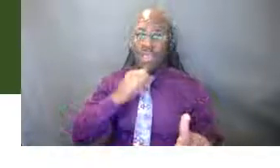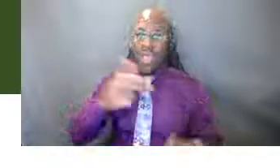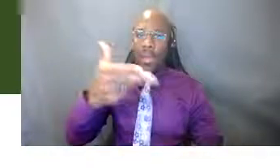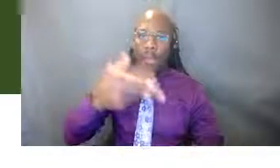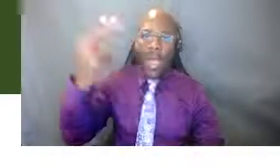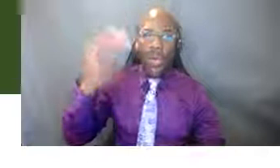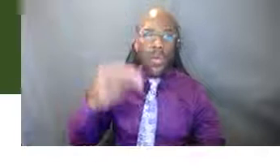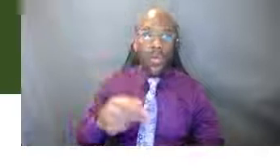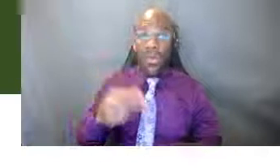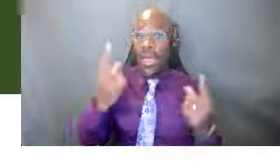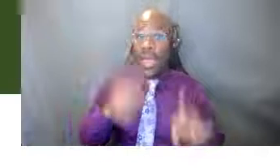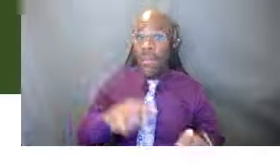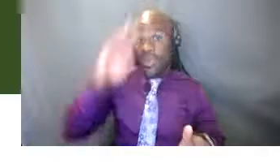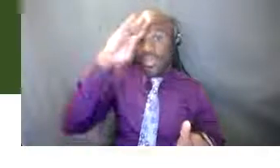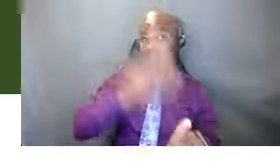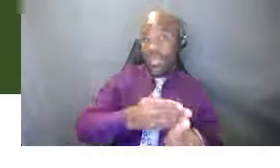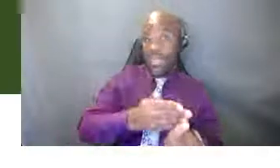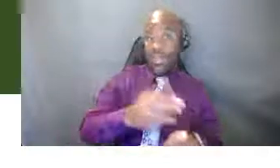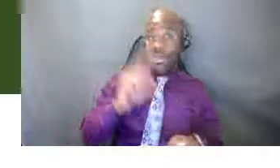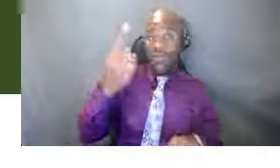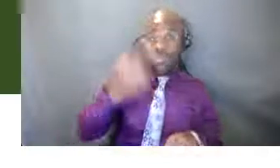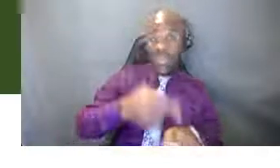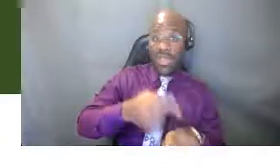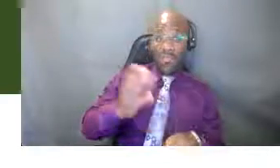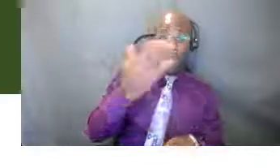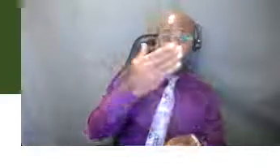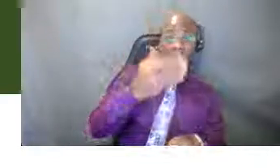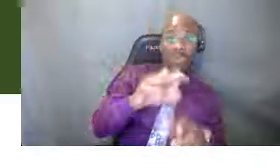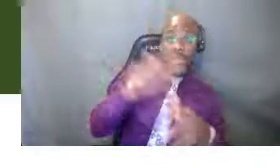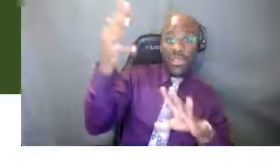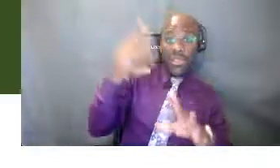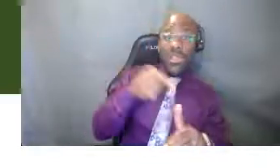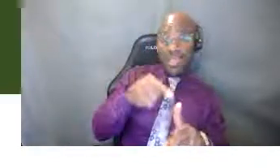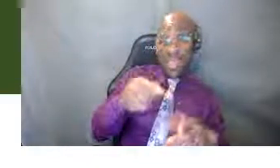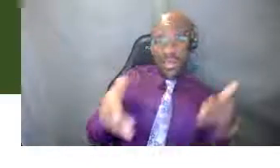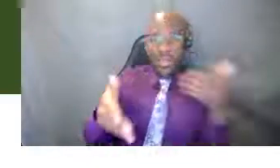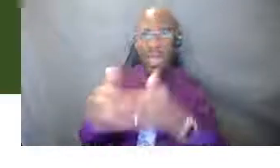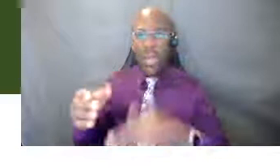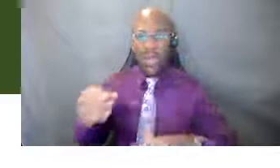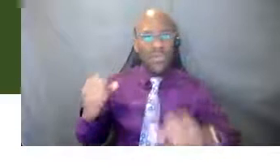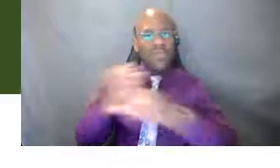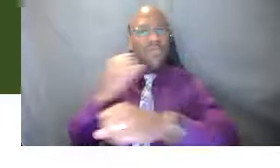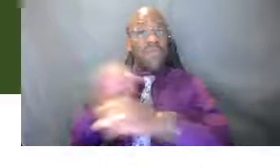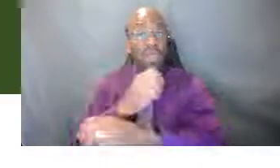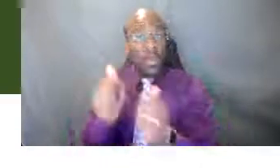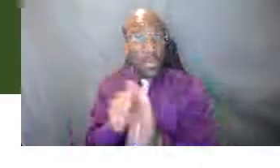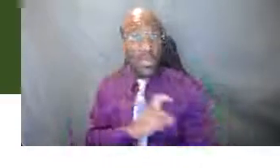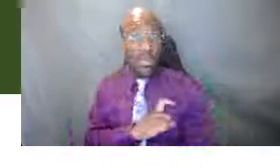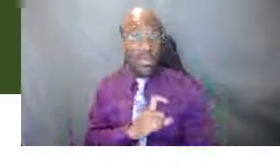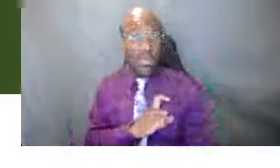in his previous crisis. So again, this individual is in danger because the